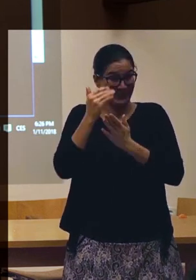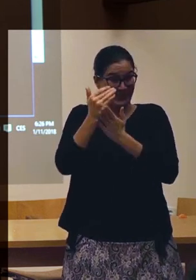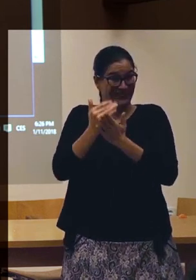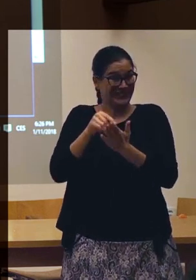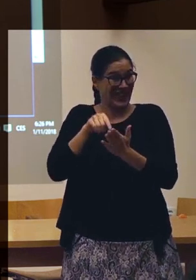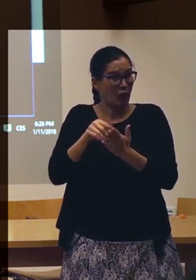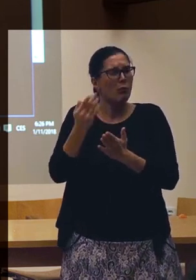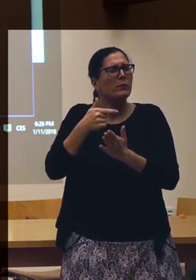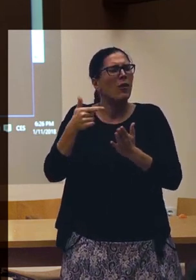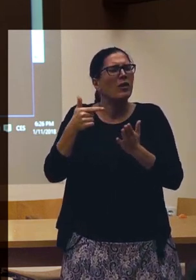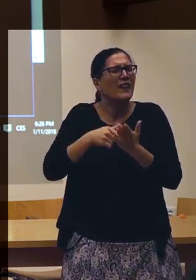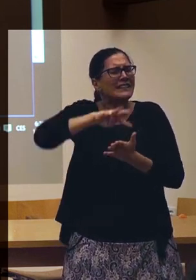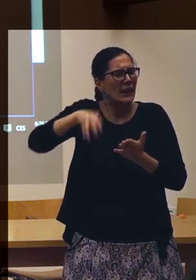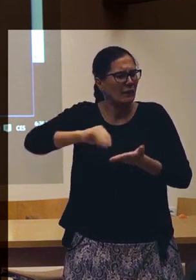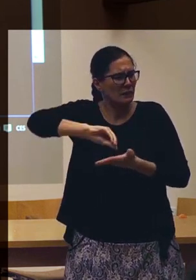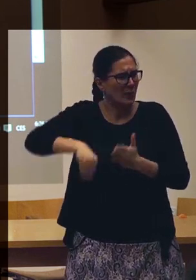in